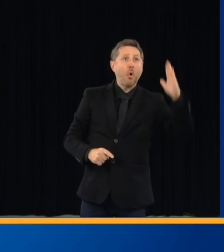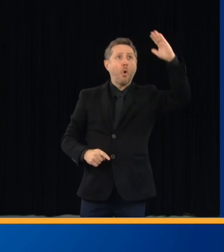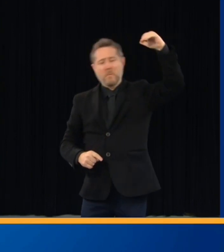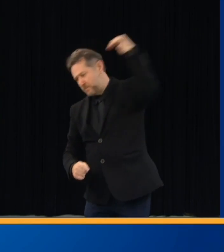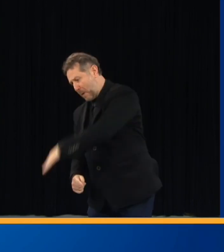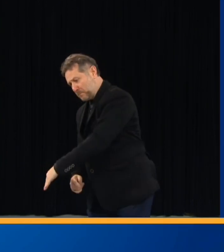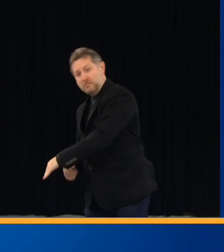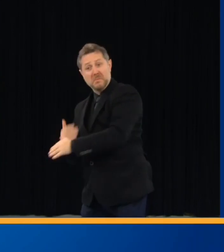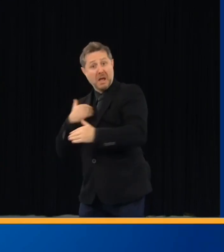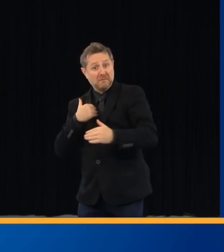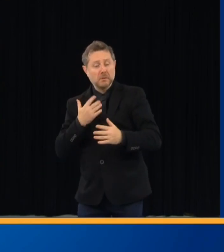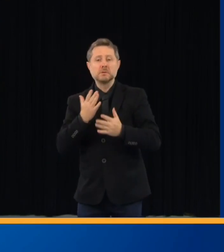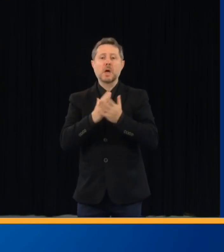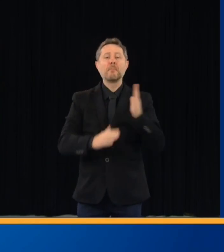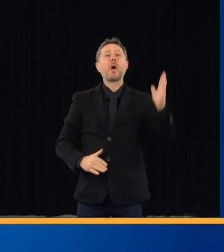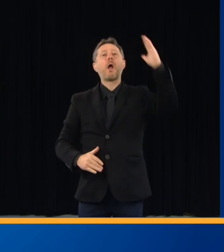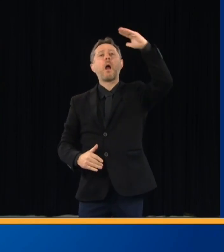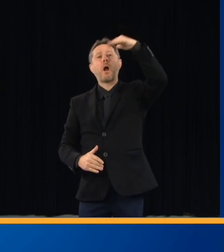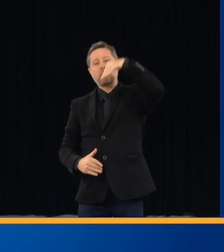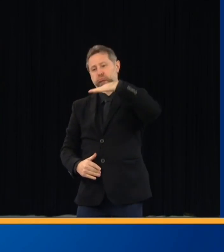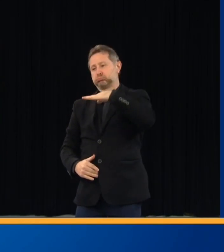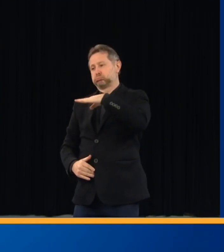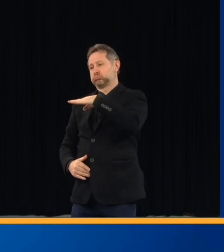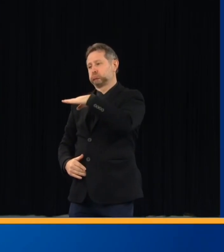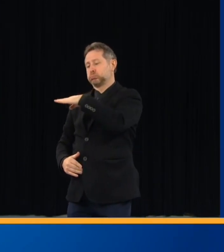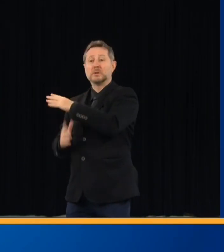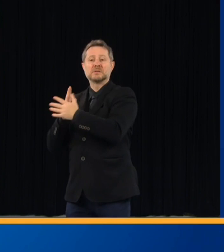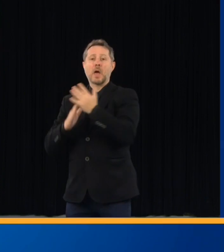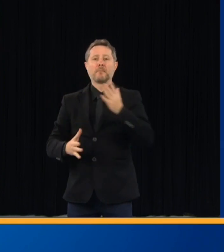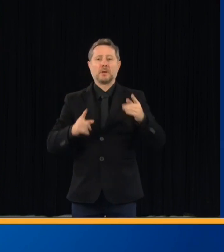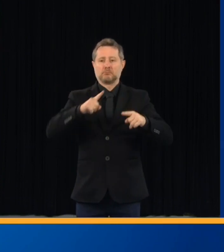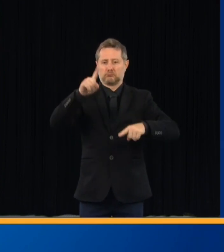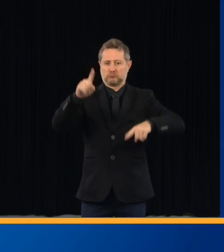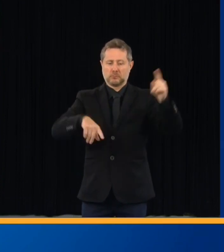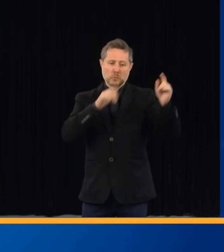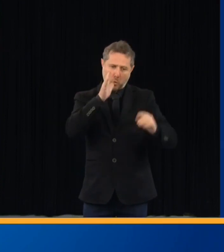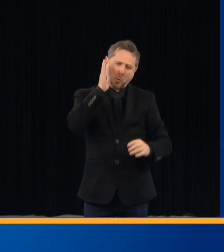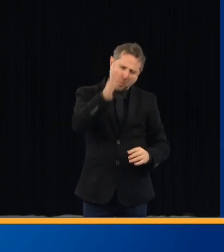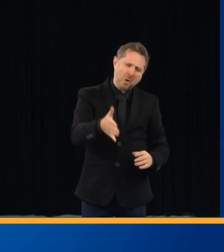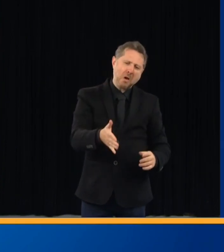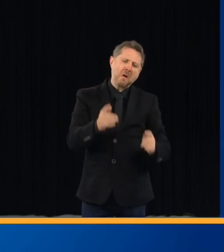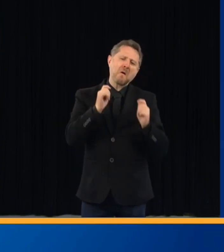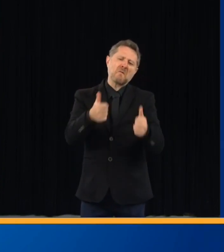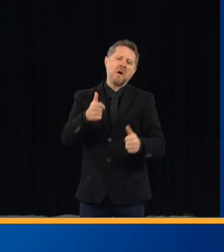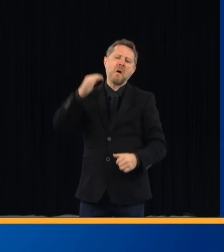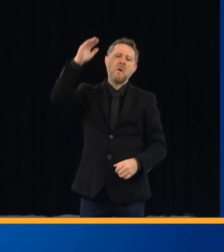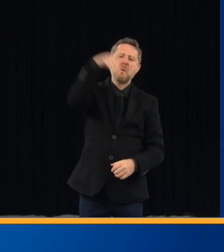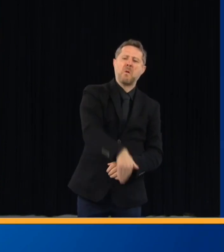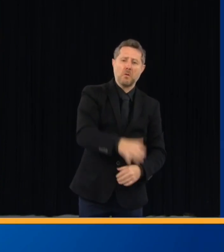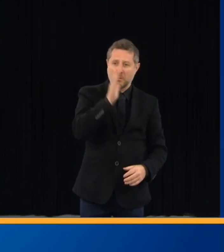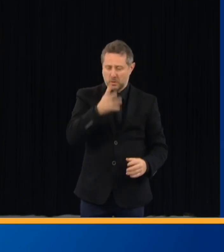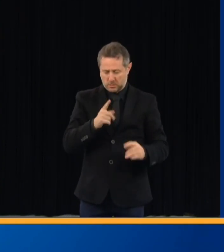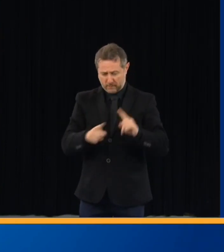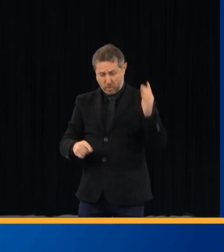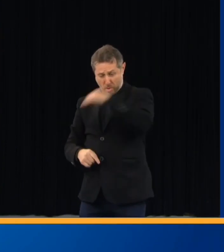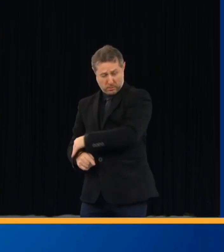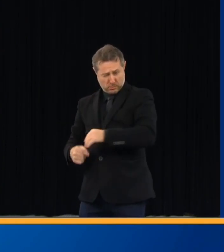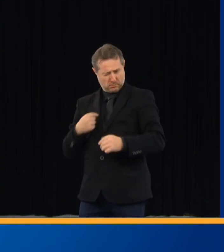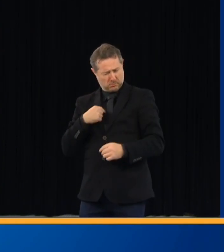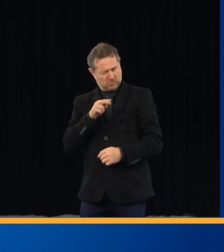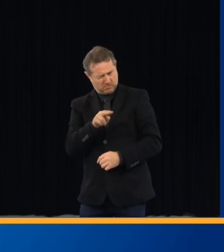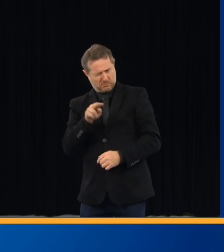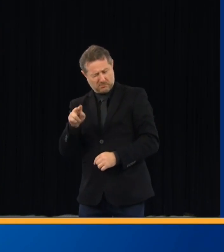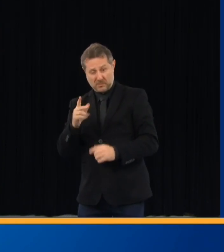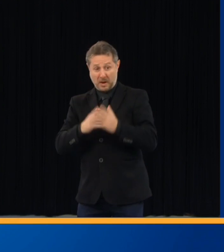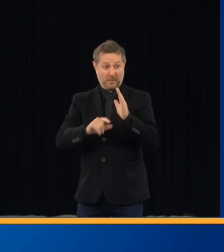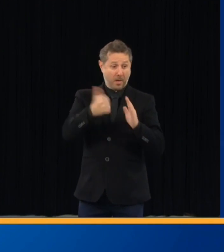all basically say you come down from the apex quickly. And then some models have it flattening